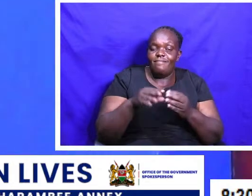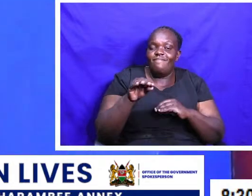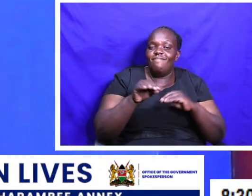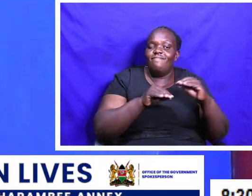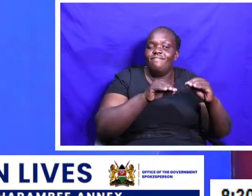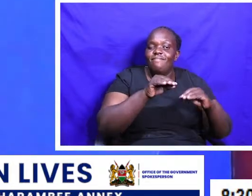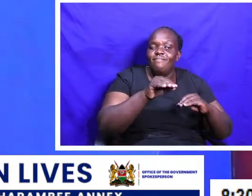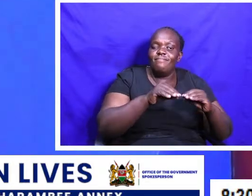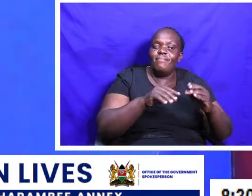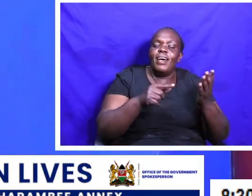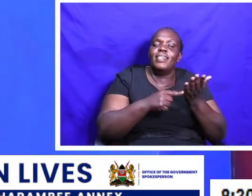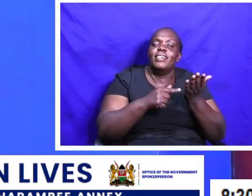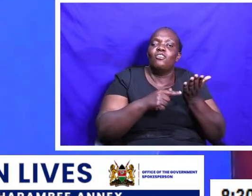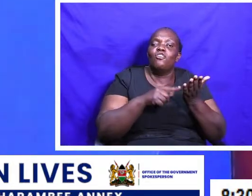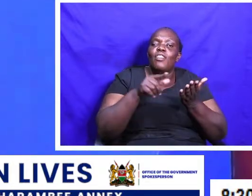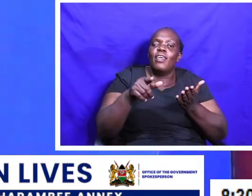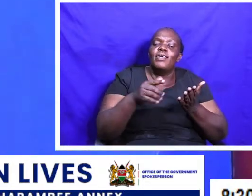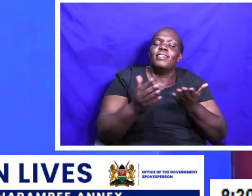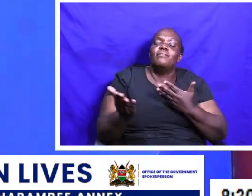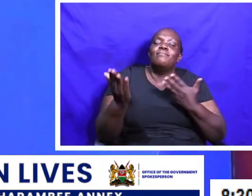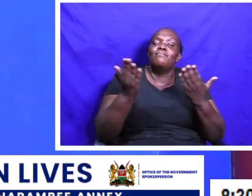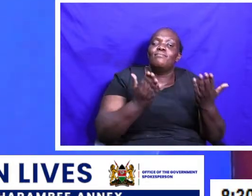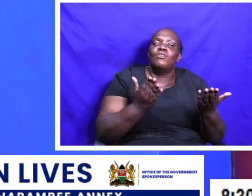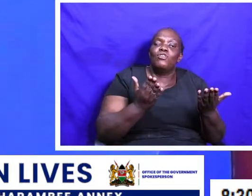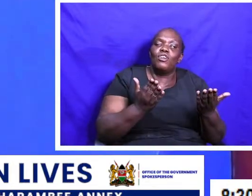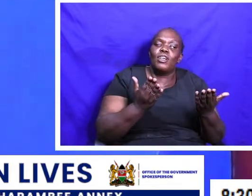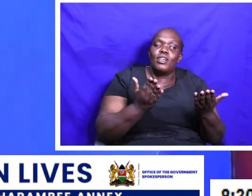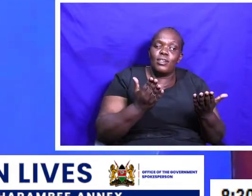modify a technology that had been brought